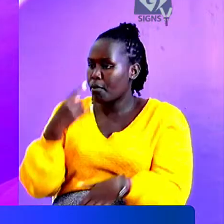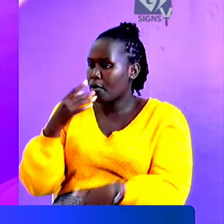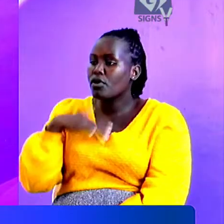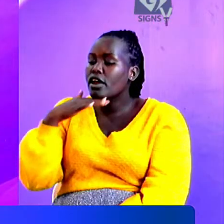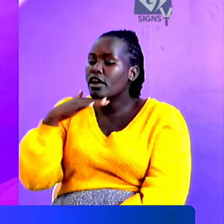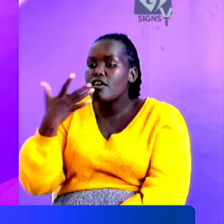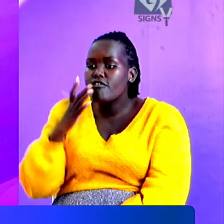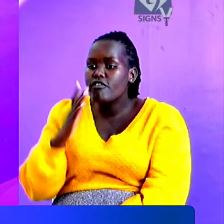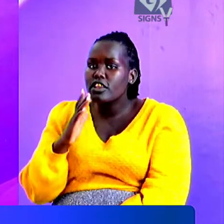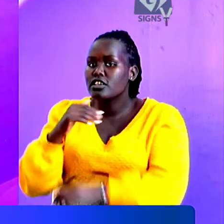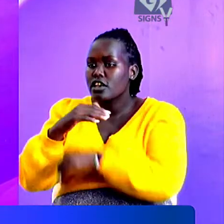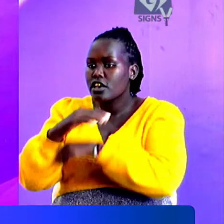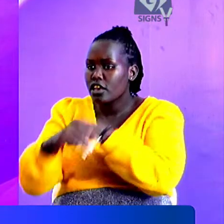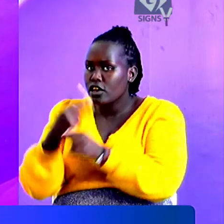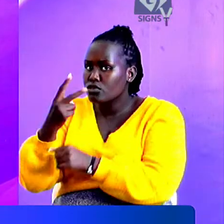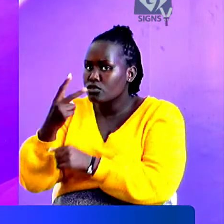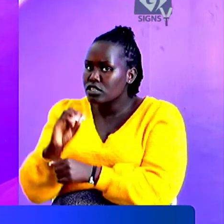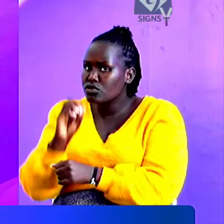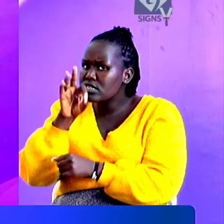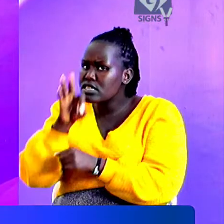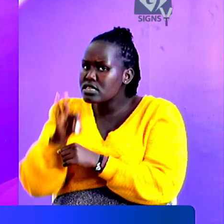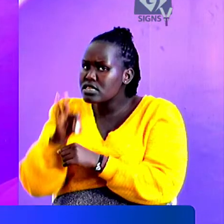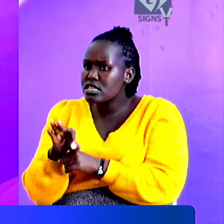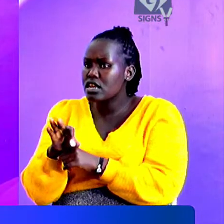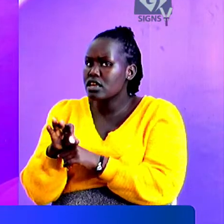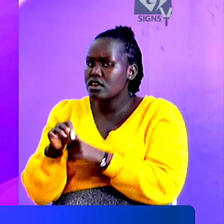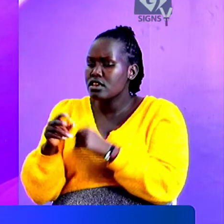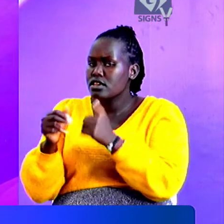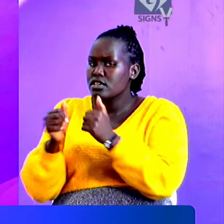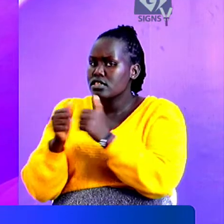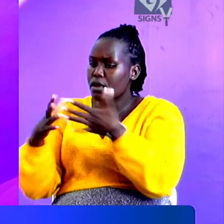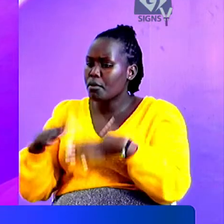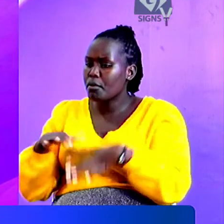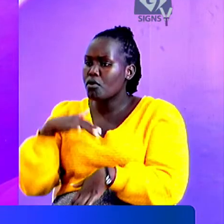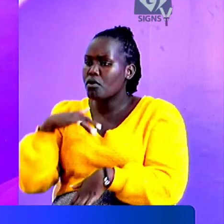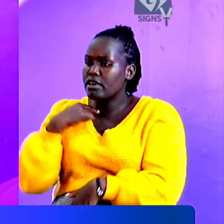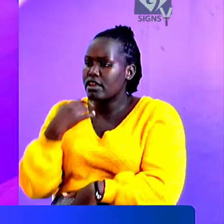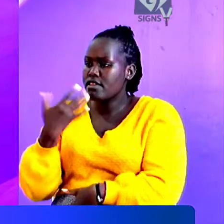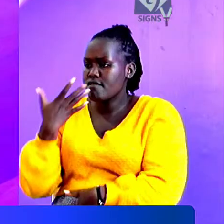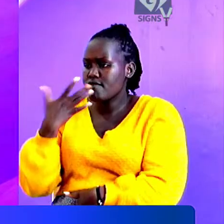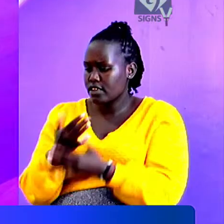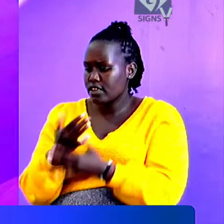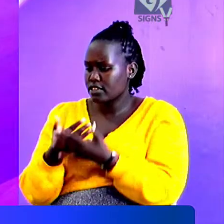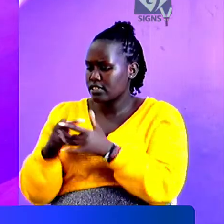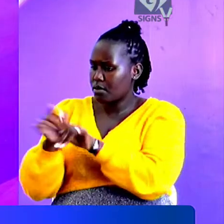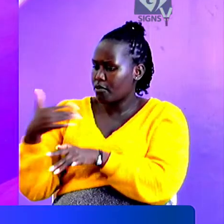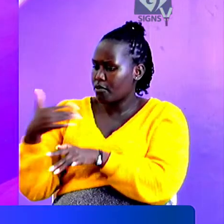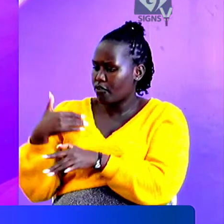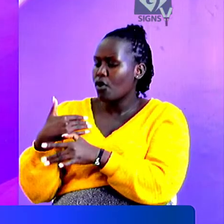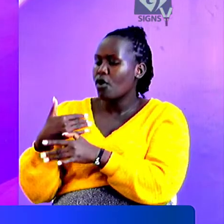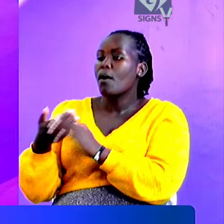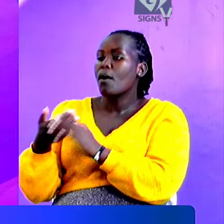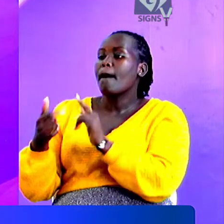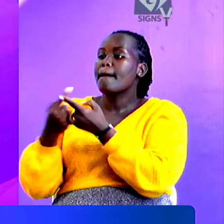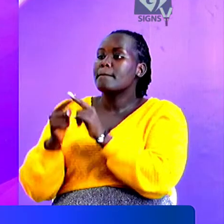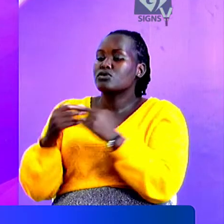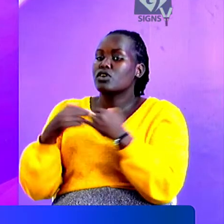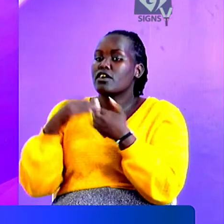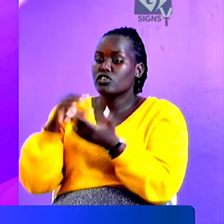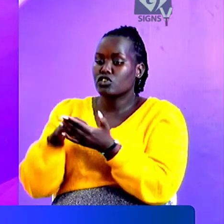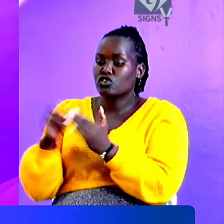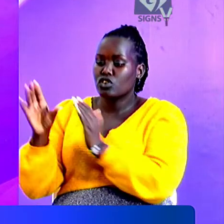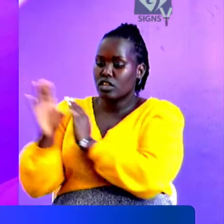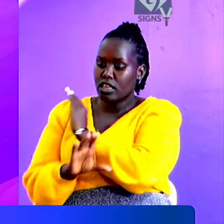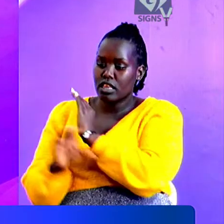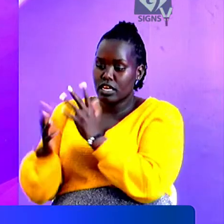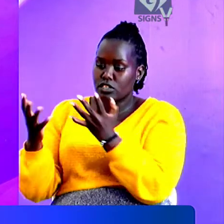about 70 people were killed in the streets, and even before. But the problem is we've had a situation in this country where the